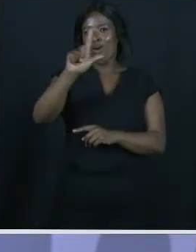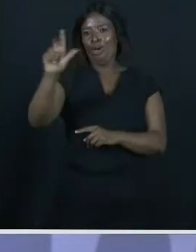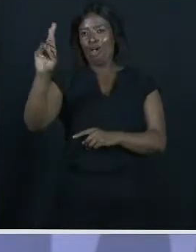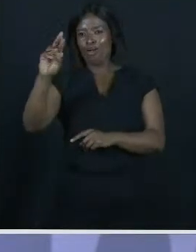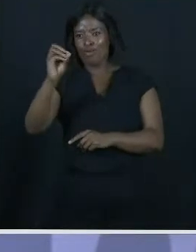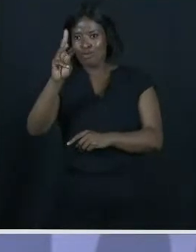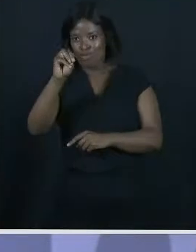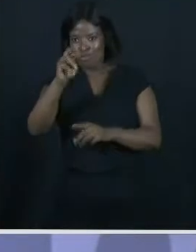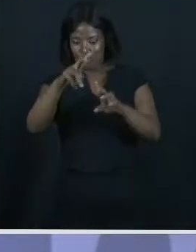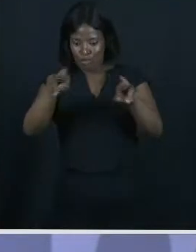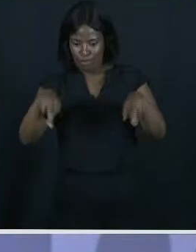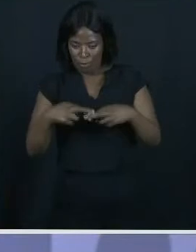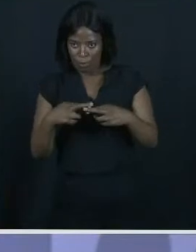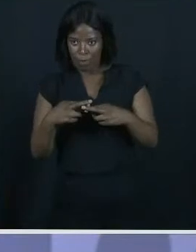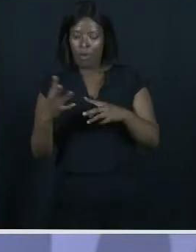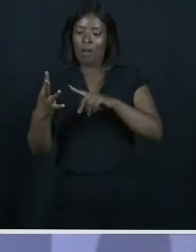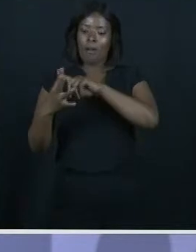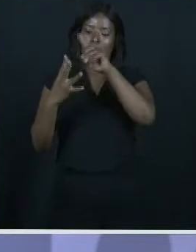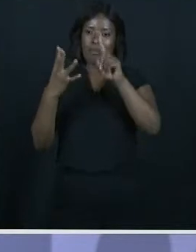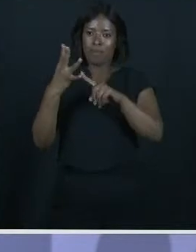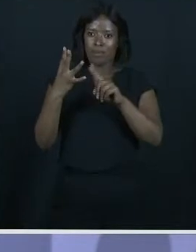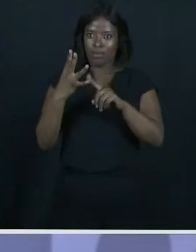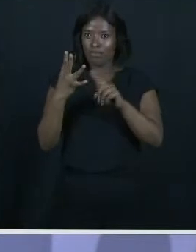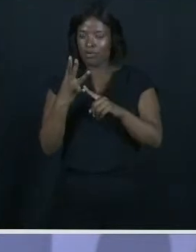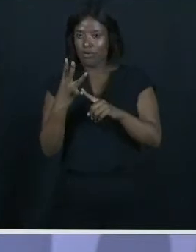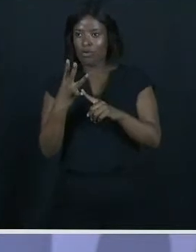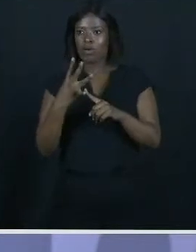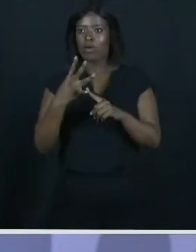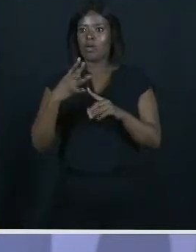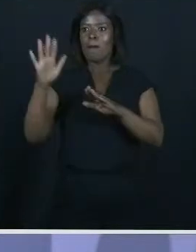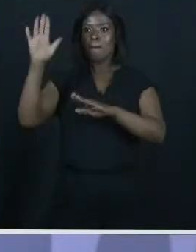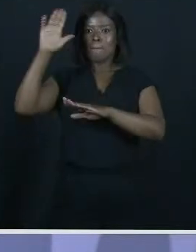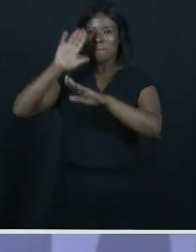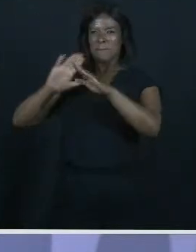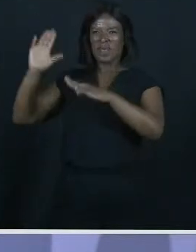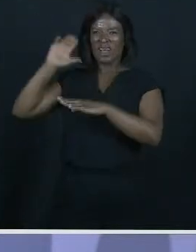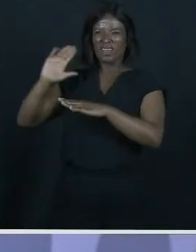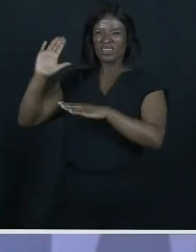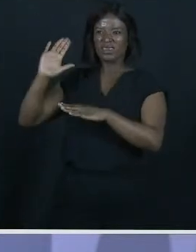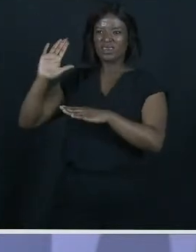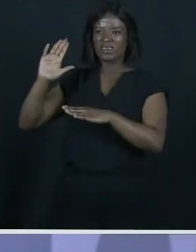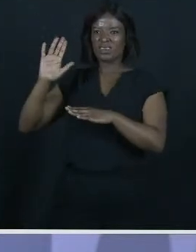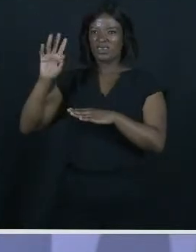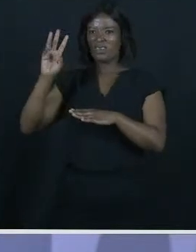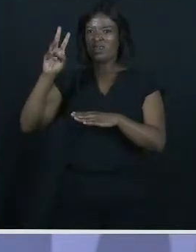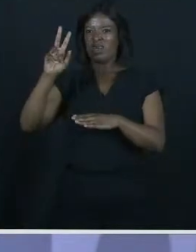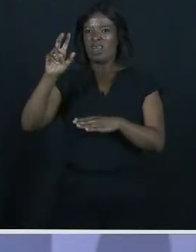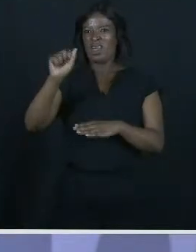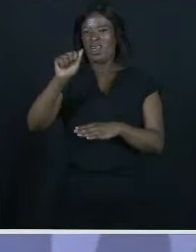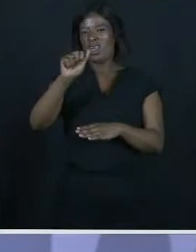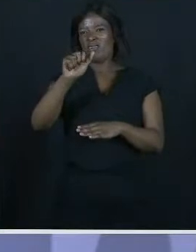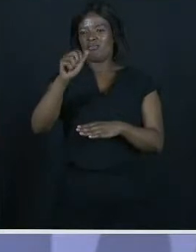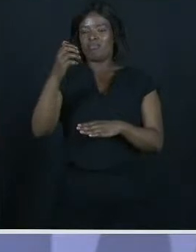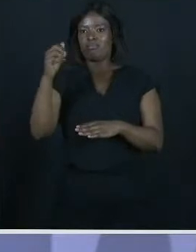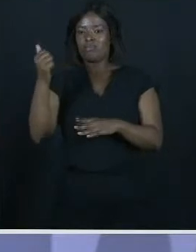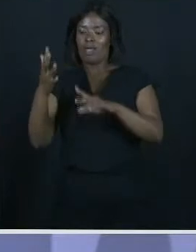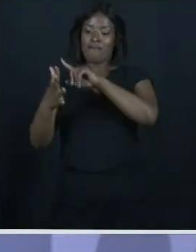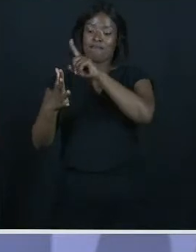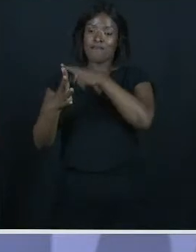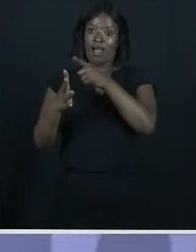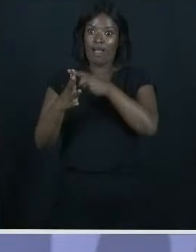Pillar 4, behind exhibition hall. Pillar 5, behind